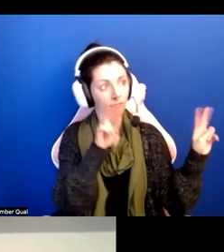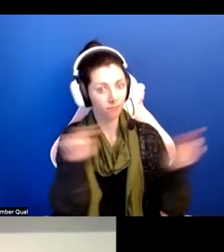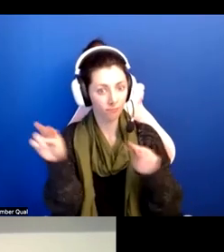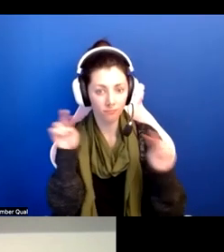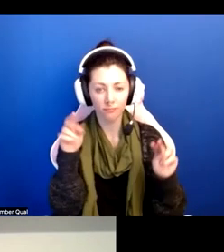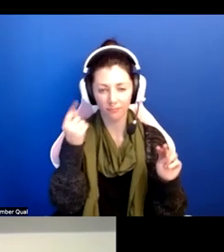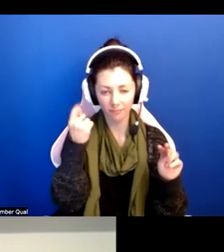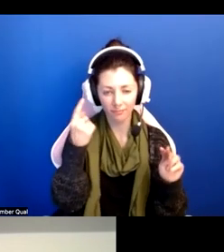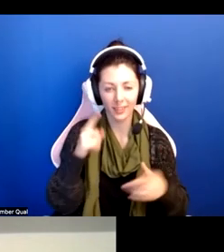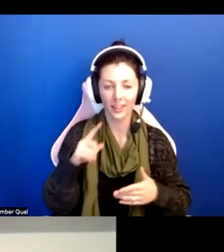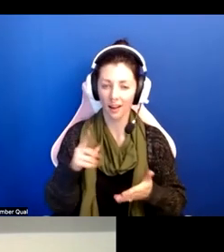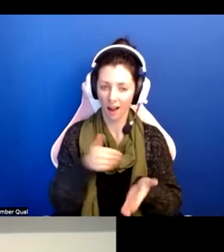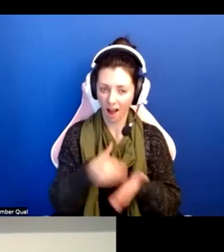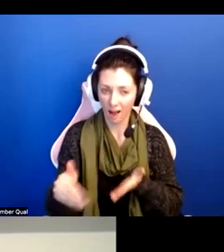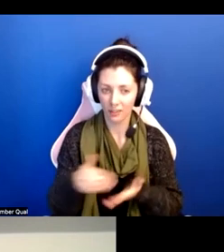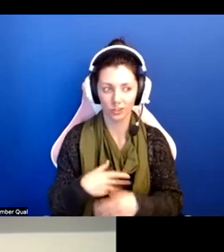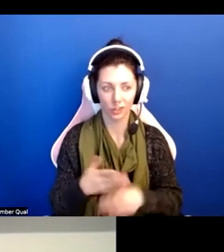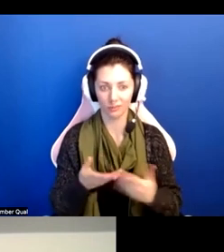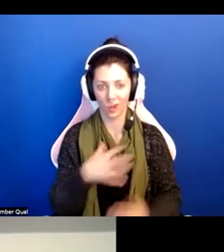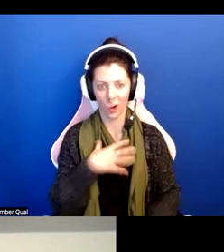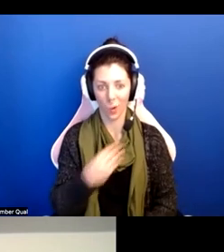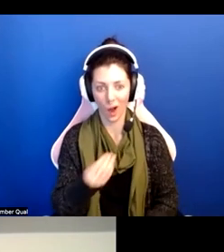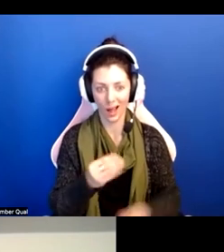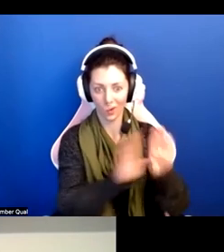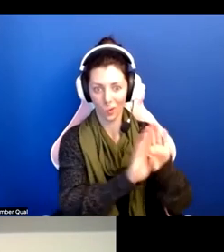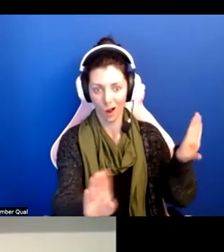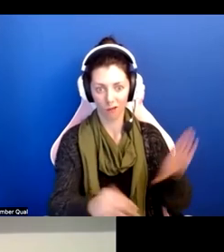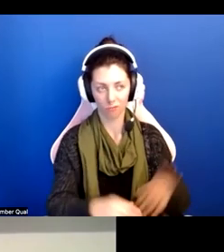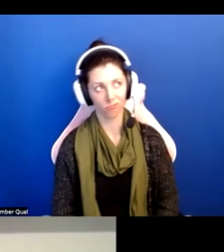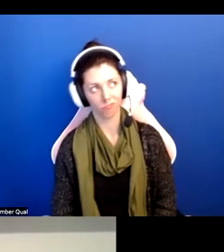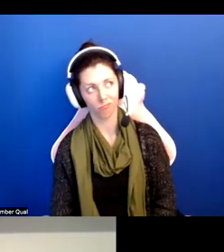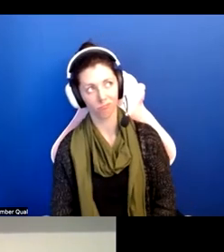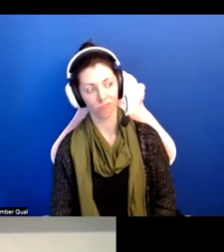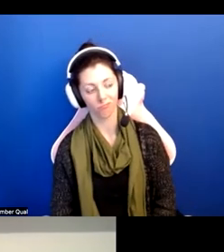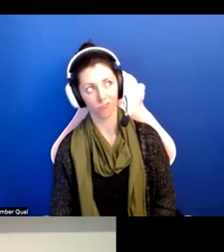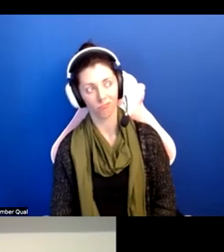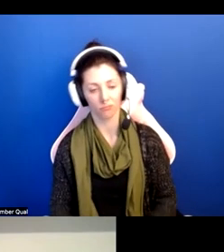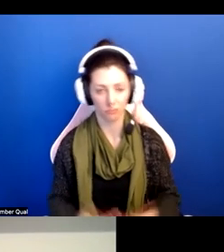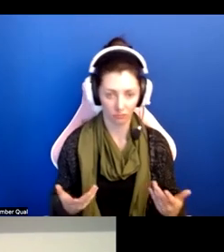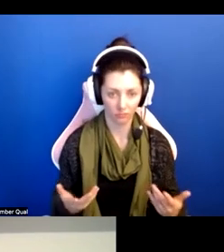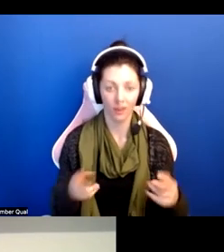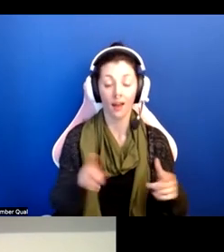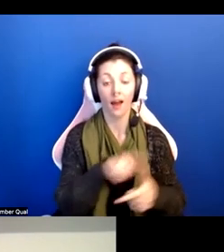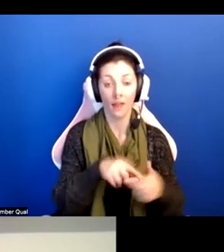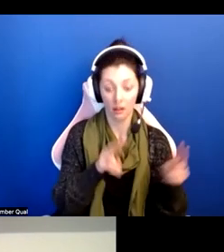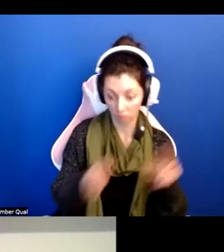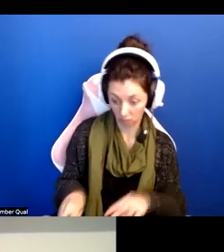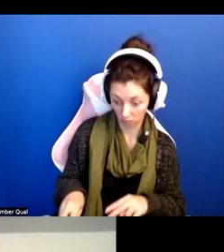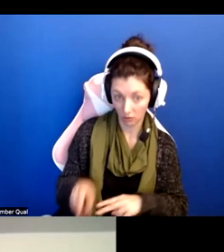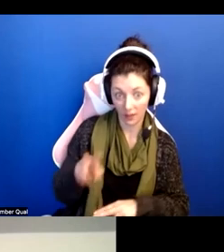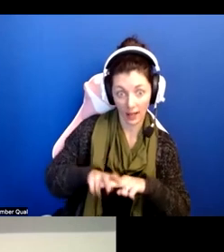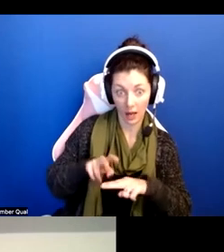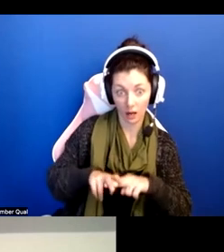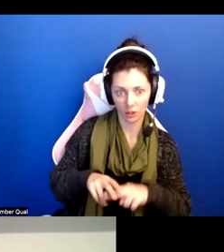look at really other than this kind of invitation, you know, and then everyone doesn't know what to do. They look at the couches and they're like, is that the installation? They look at